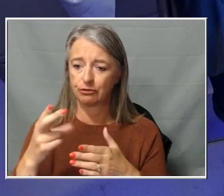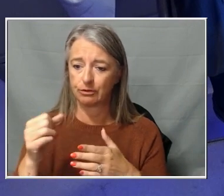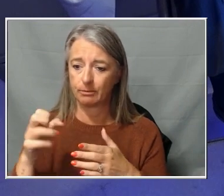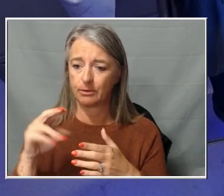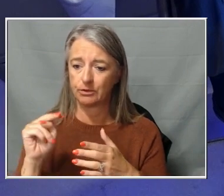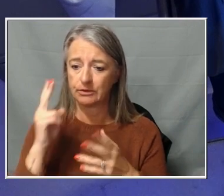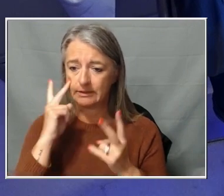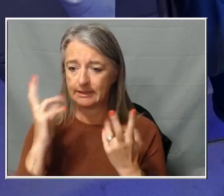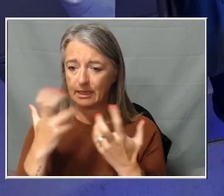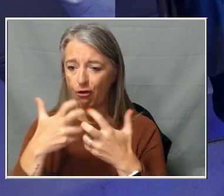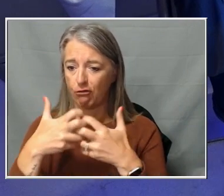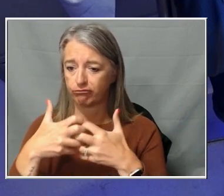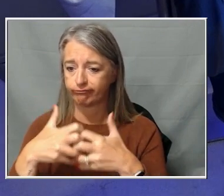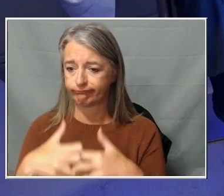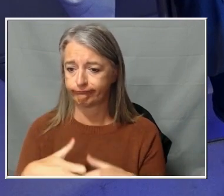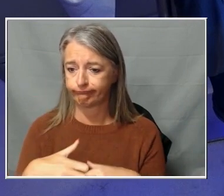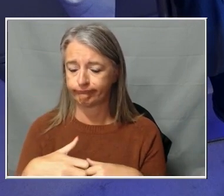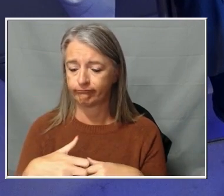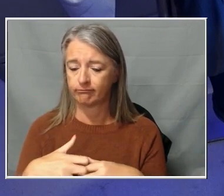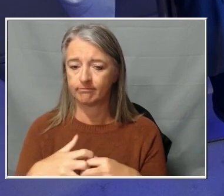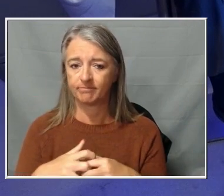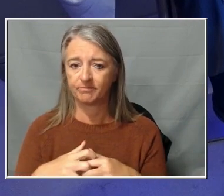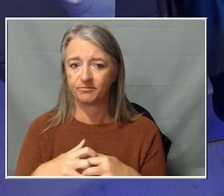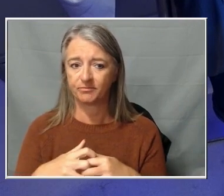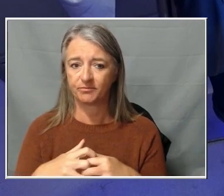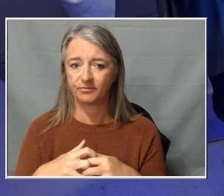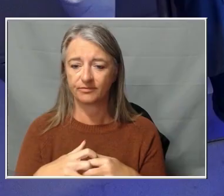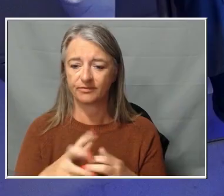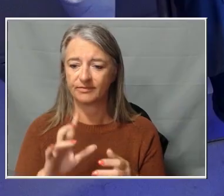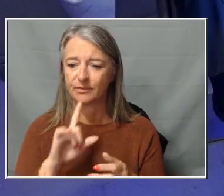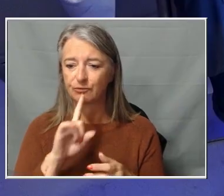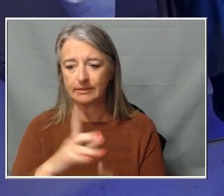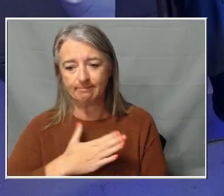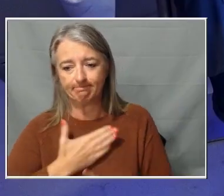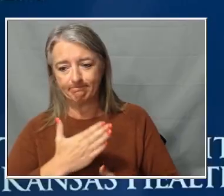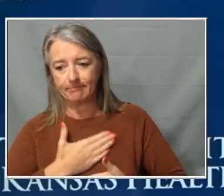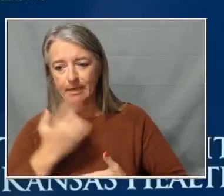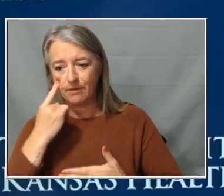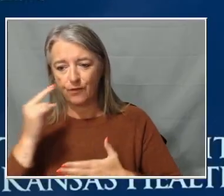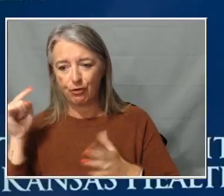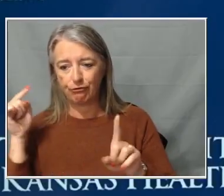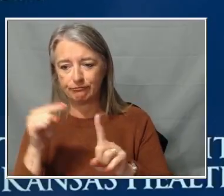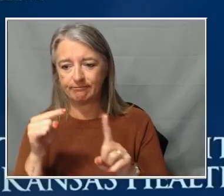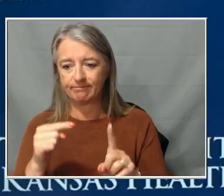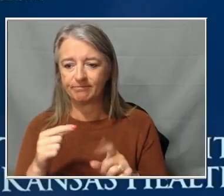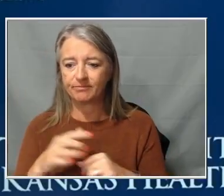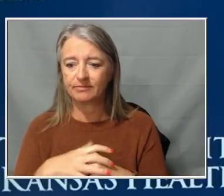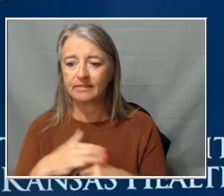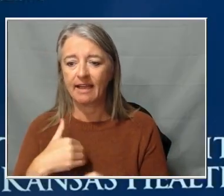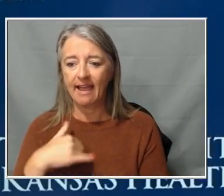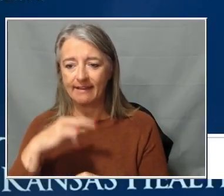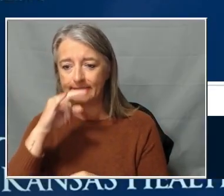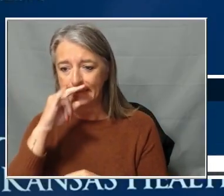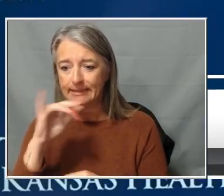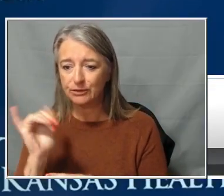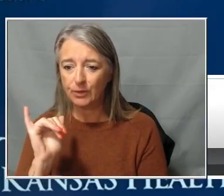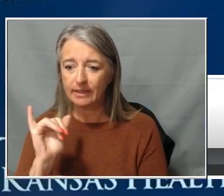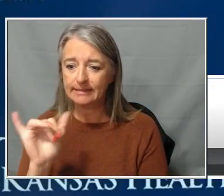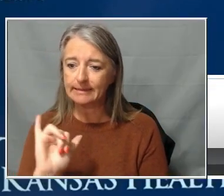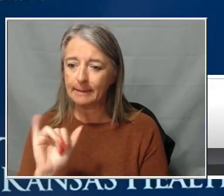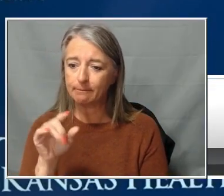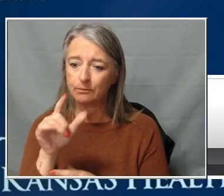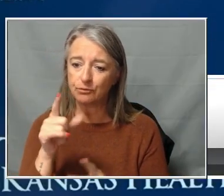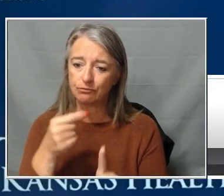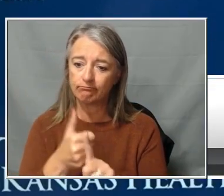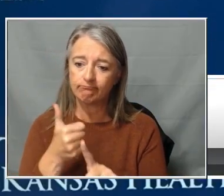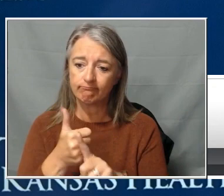all kind of come together? Couldn't be happier for her. Certainly, as I said, I have young kids as well, much like she does, and being